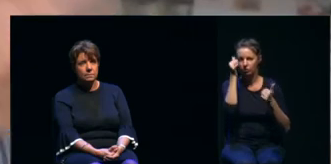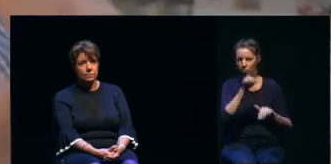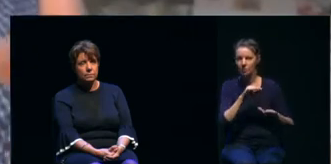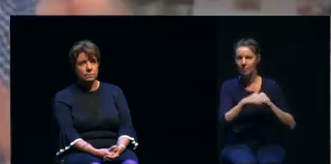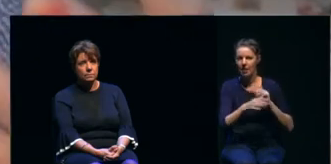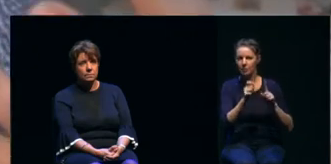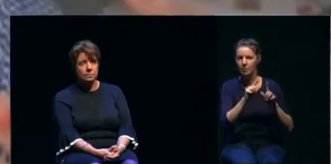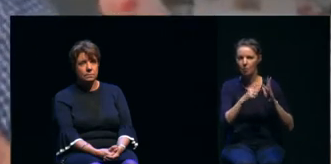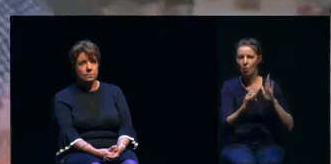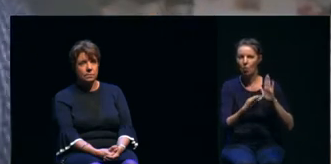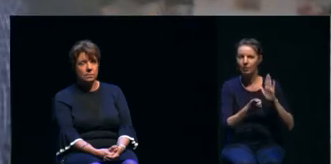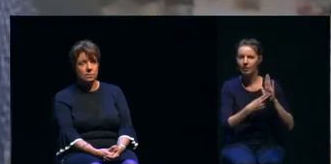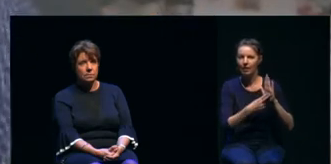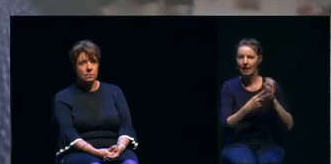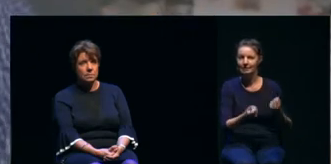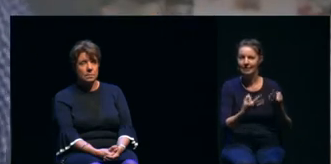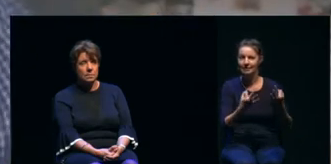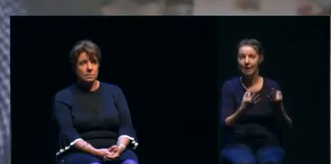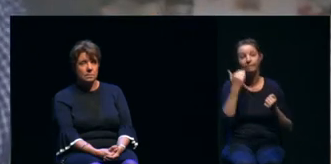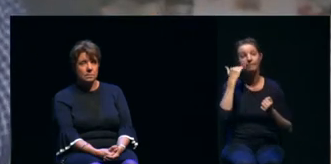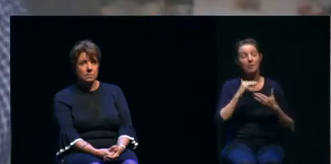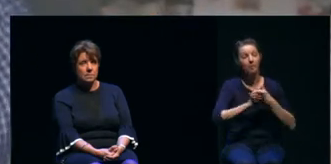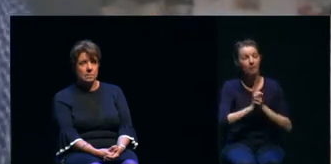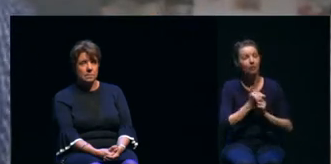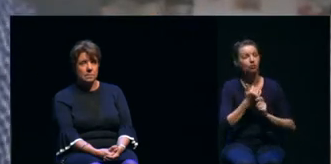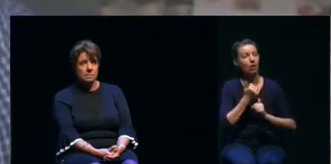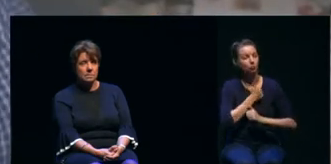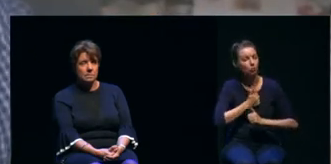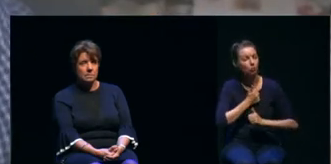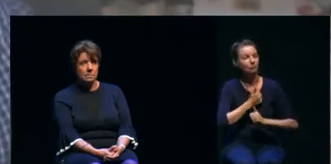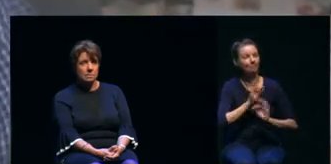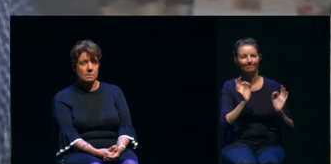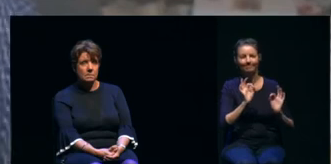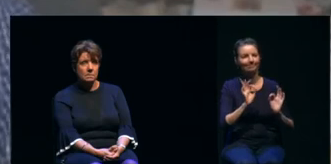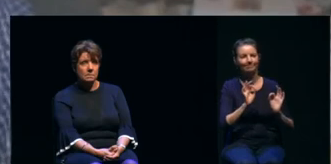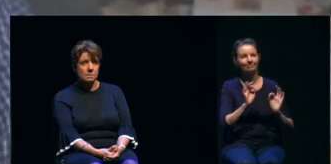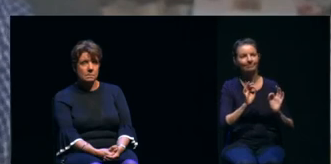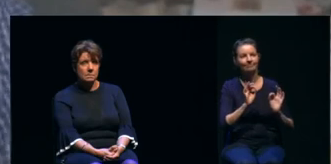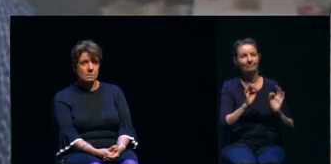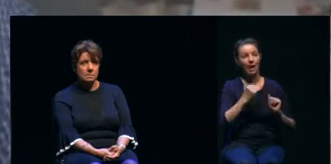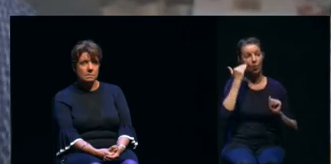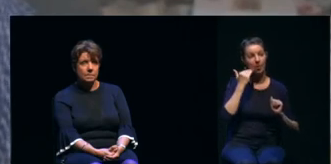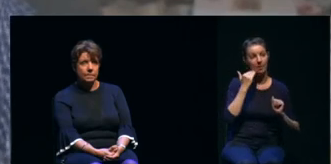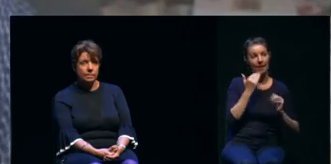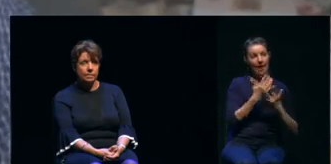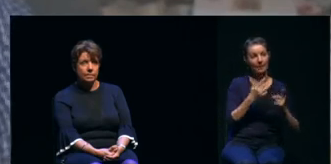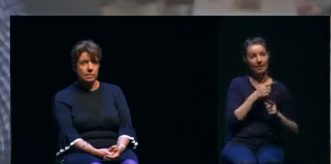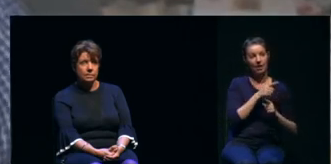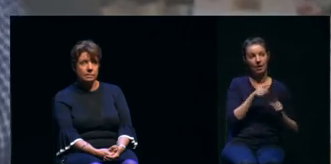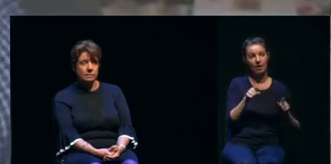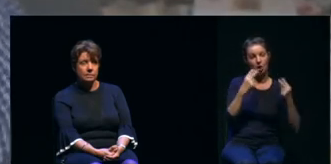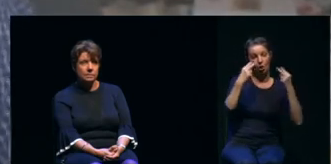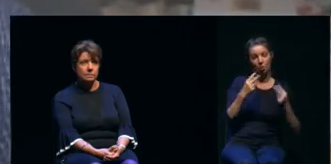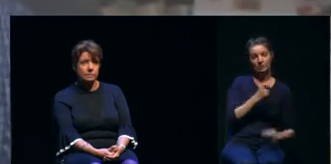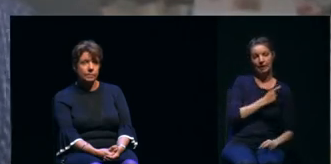because joy is not in there. Female pleasure is not in there. And the amount, and the ratio of women who look scared to the